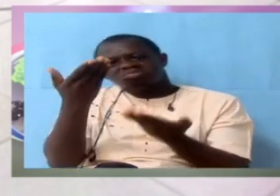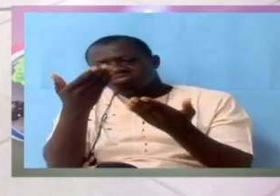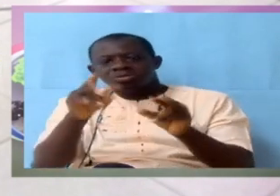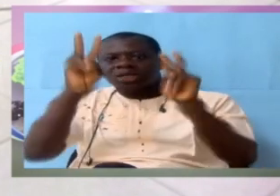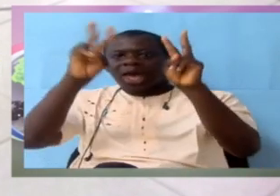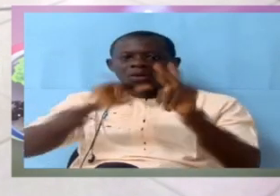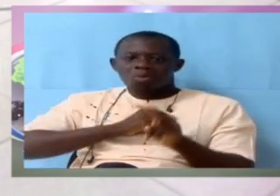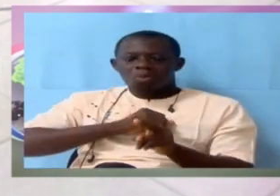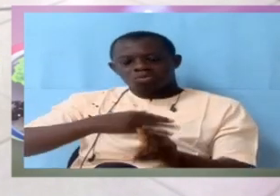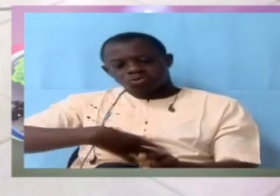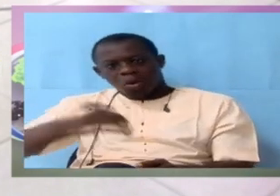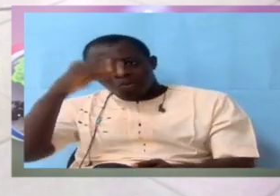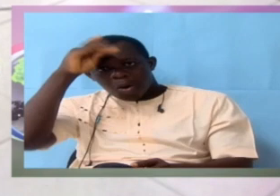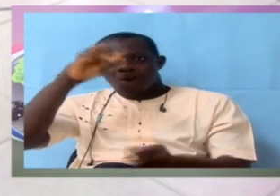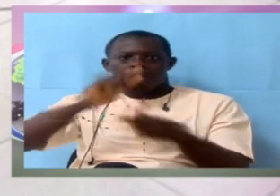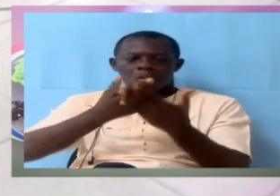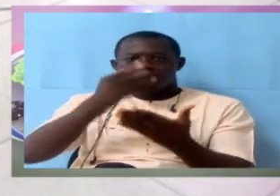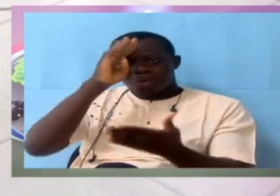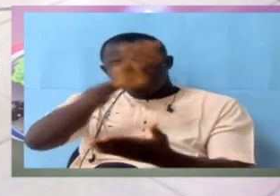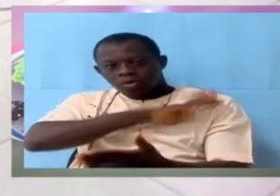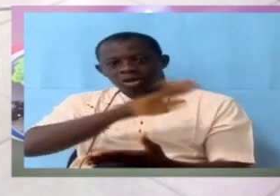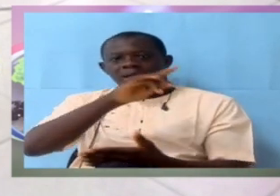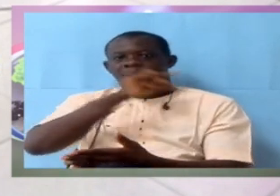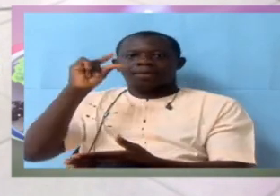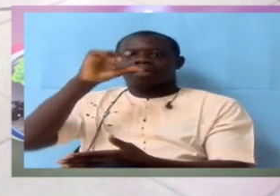or what, called Ansumana Jamme.